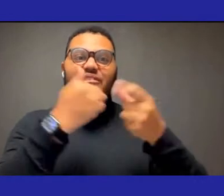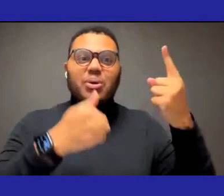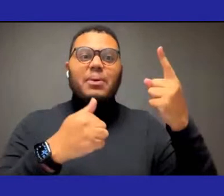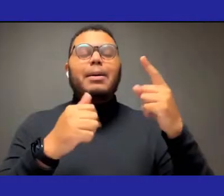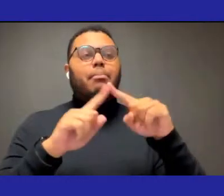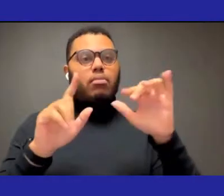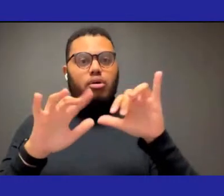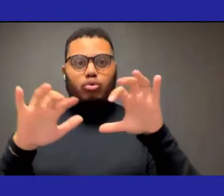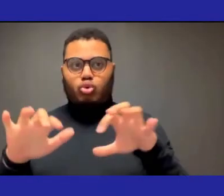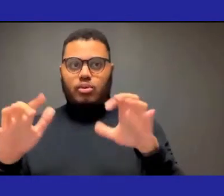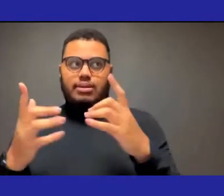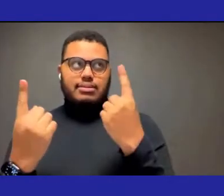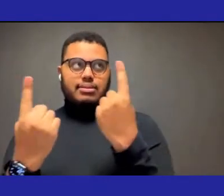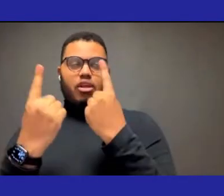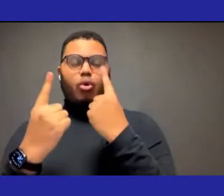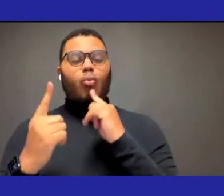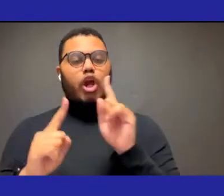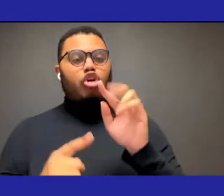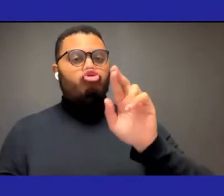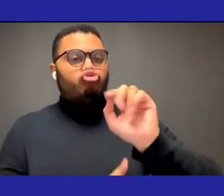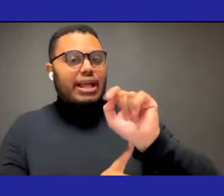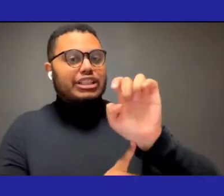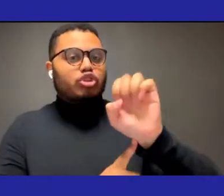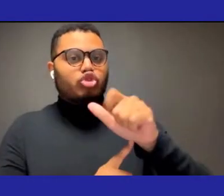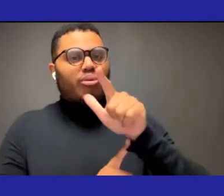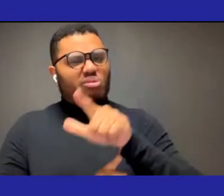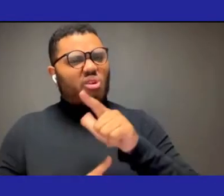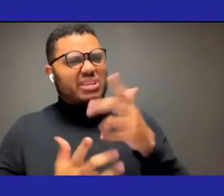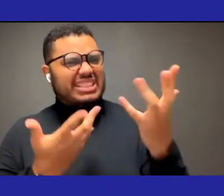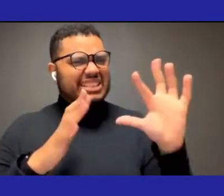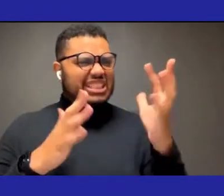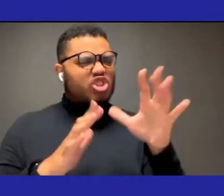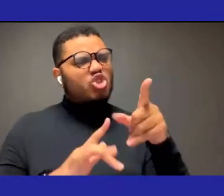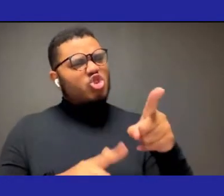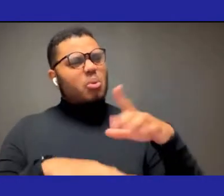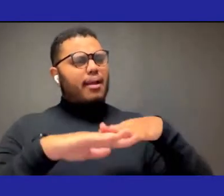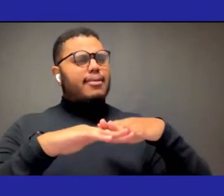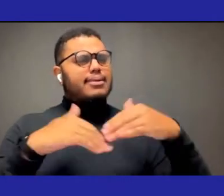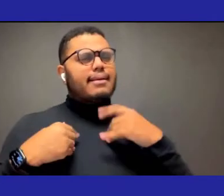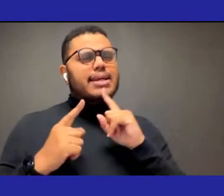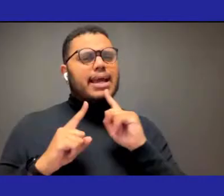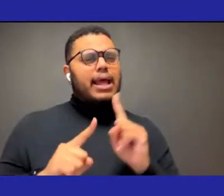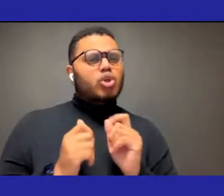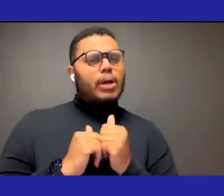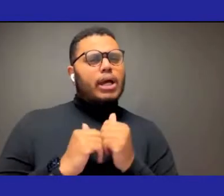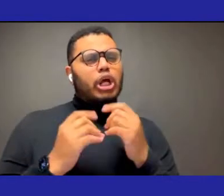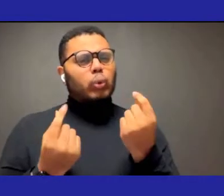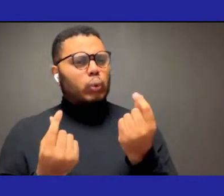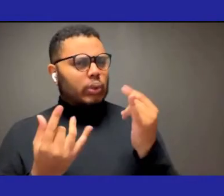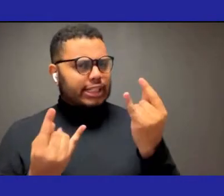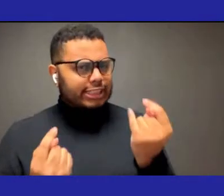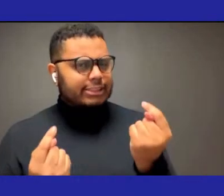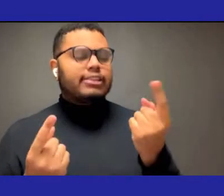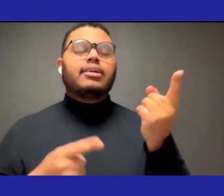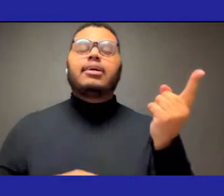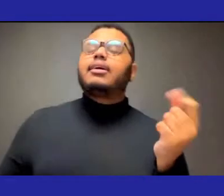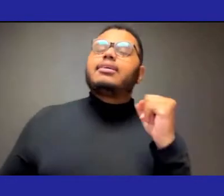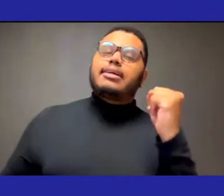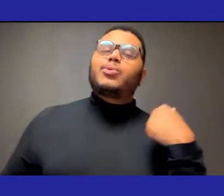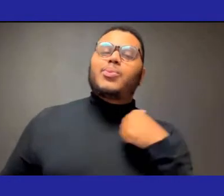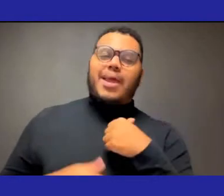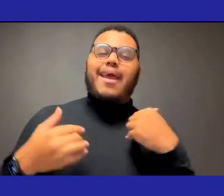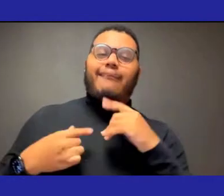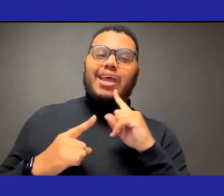are low. Yeah, so I It's think sort of like you at least have an answer on how to do it. Well, I think we have an answer because,